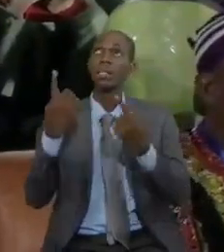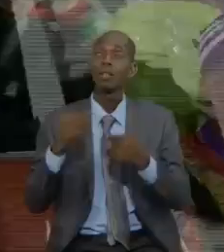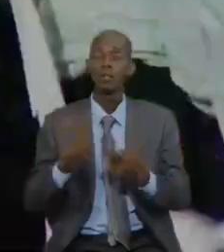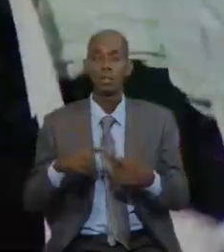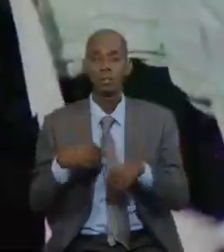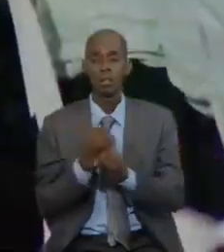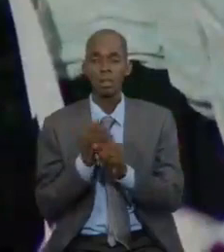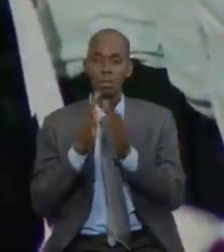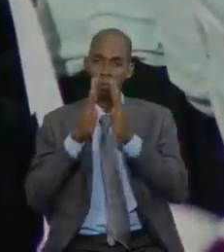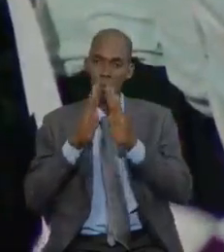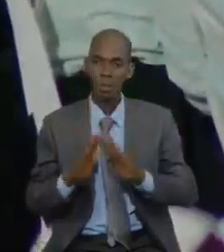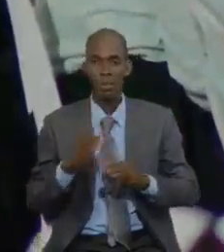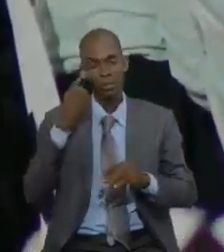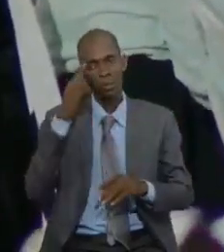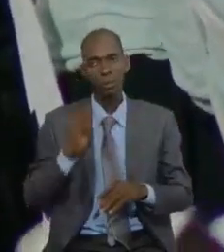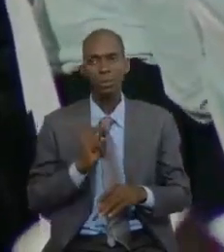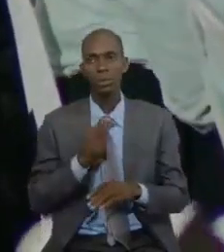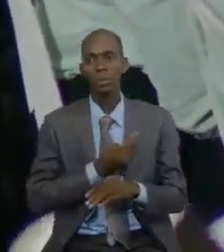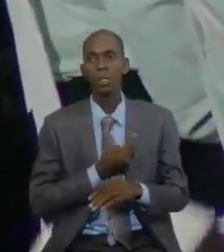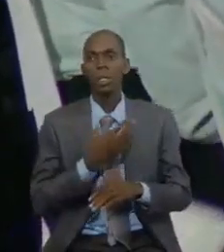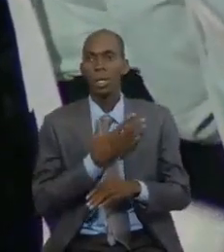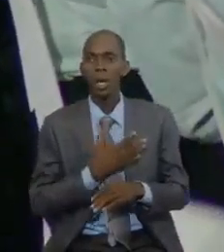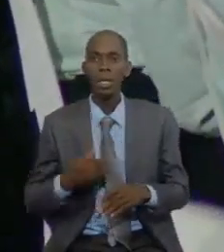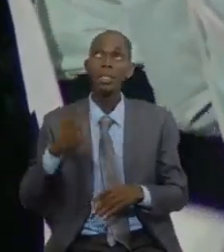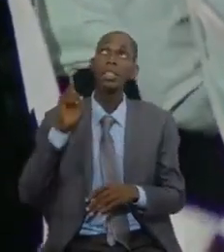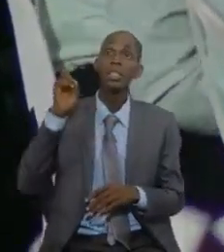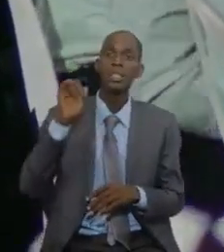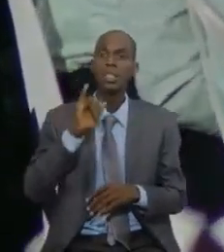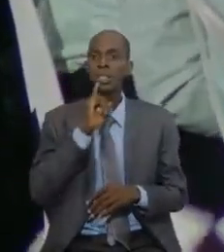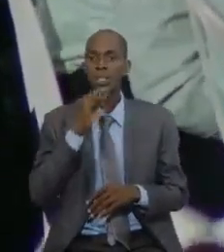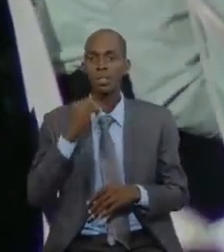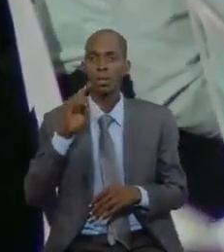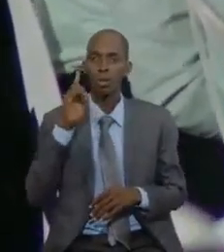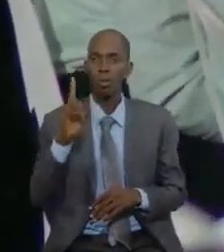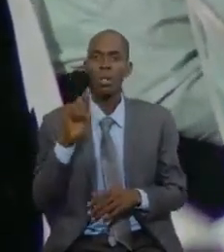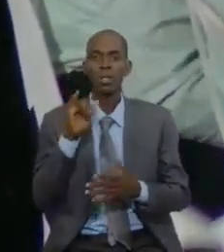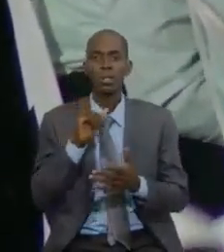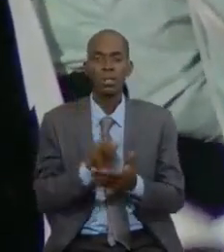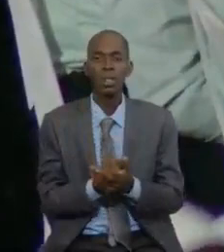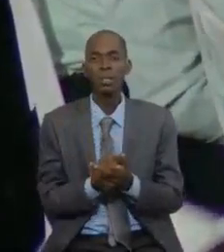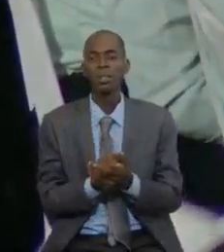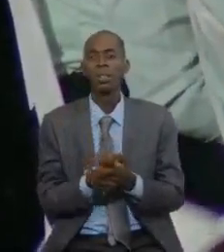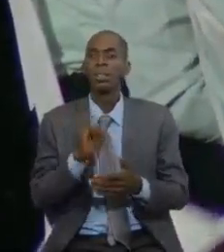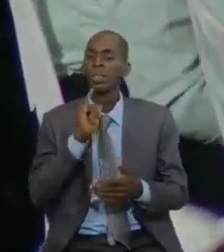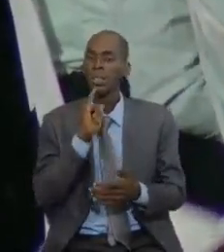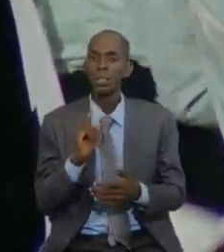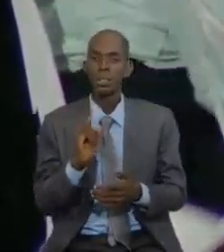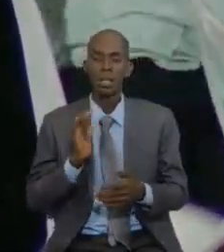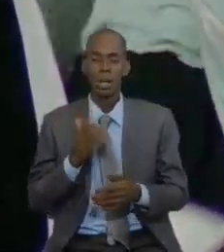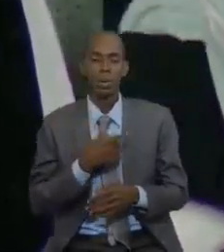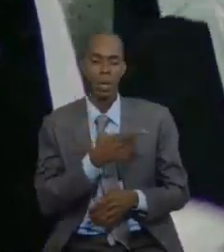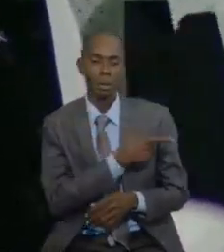for us. And he is the one that is our Prince of Peace.